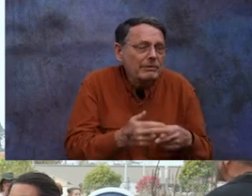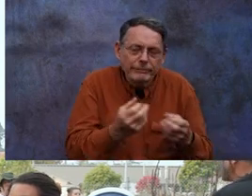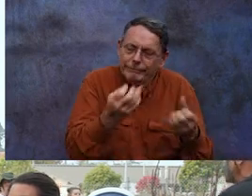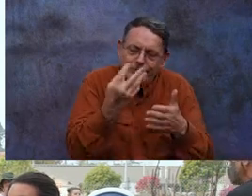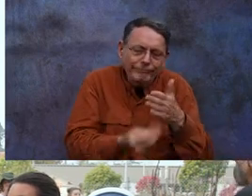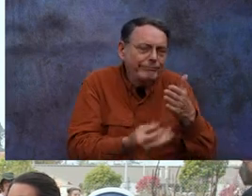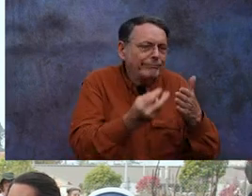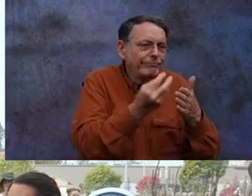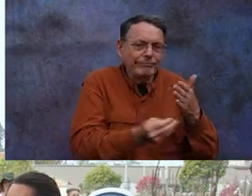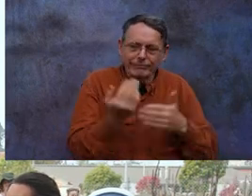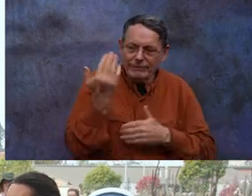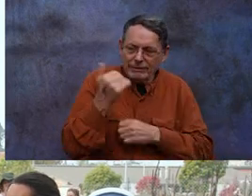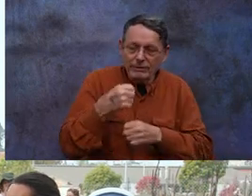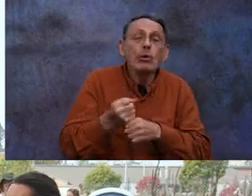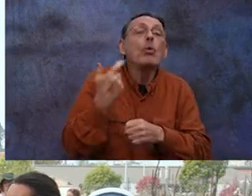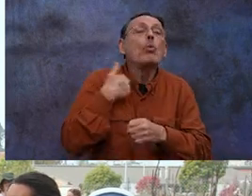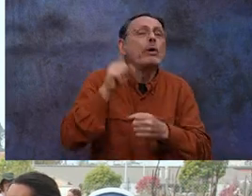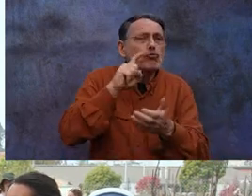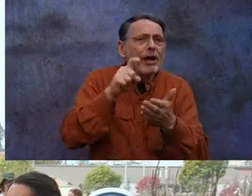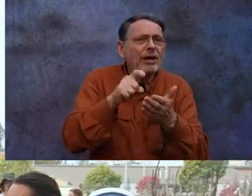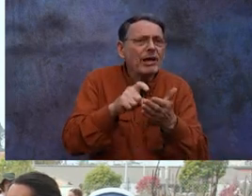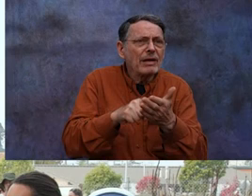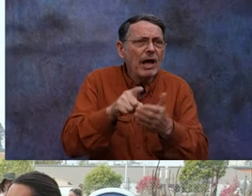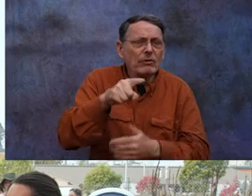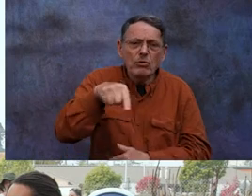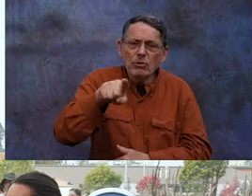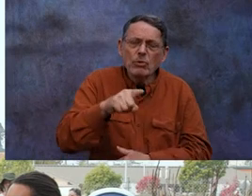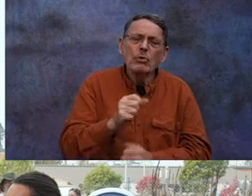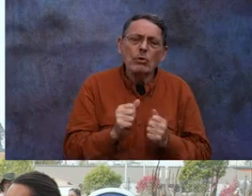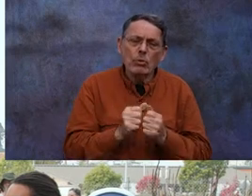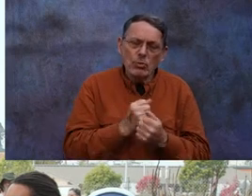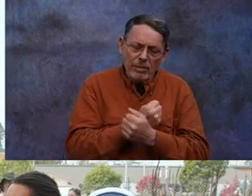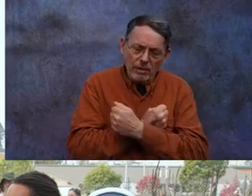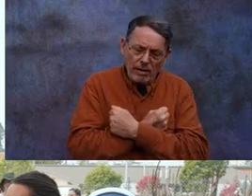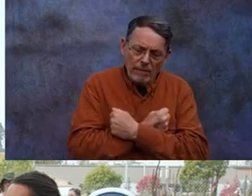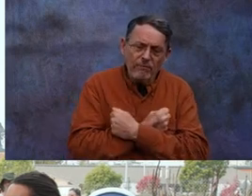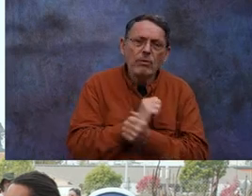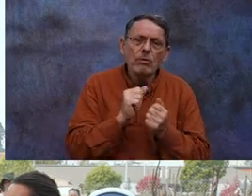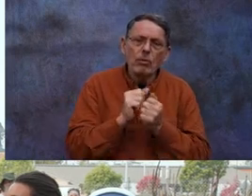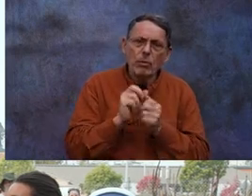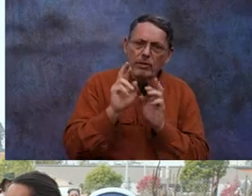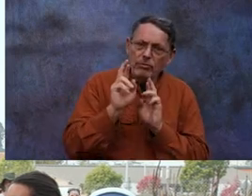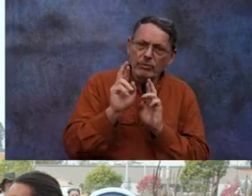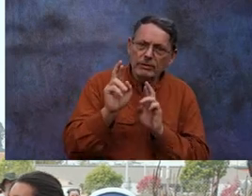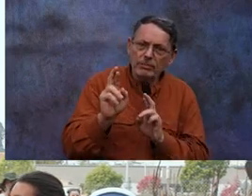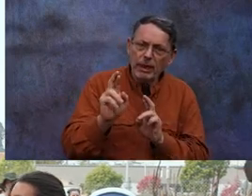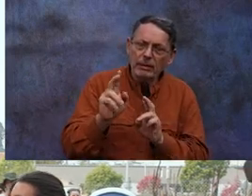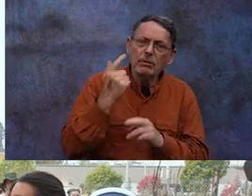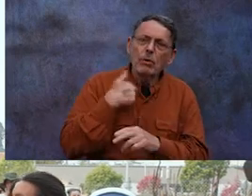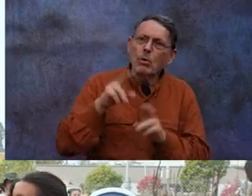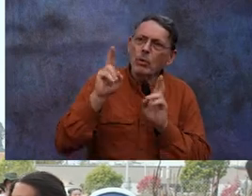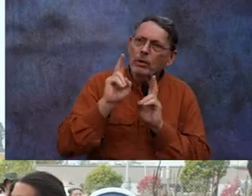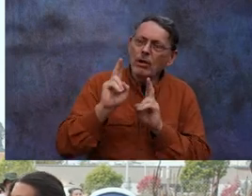year, we recognize you in love, with